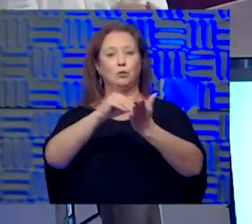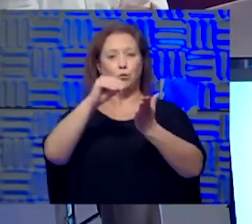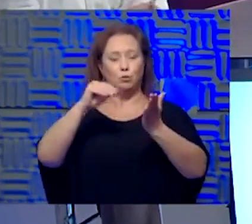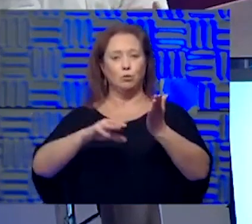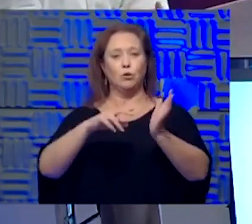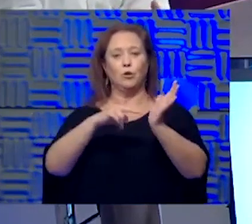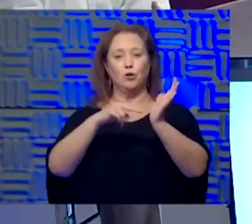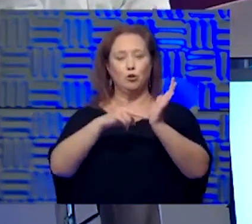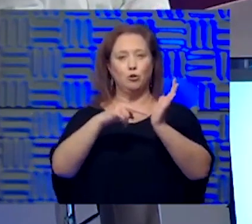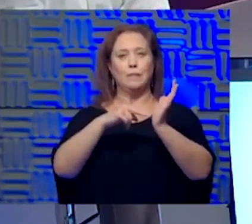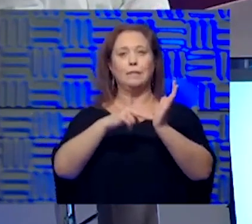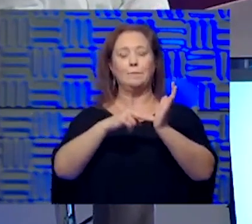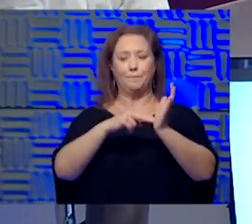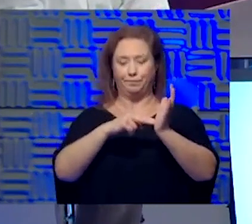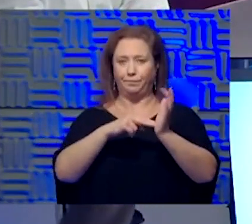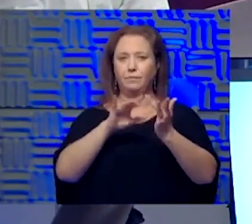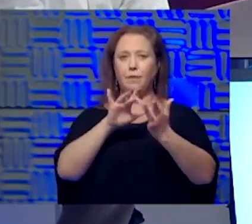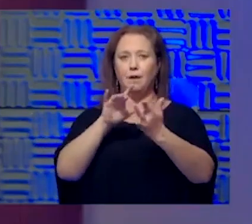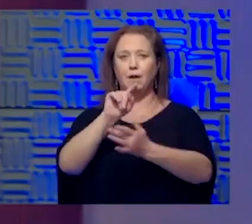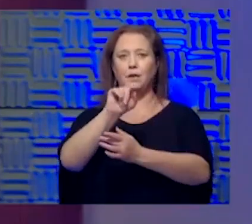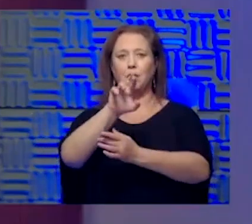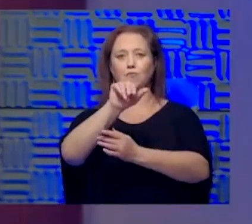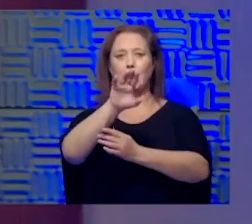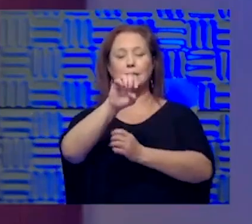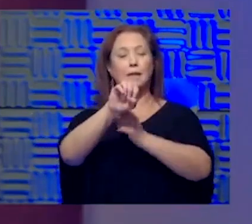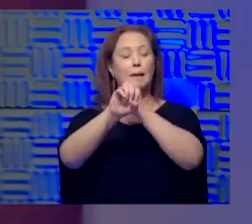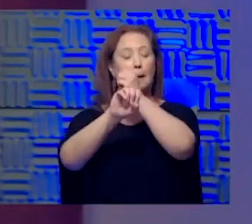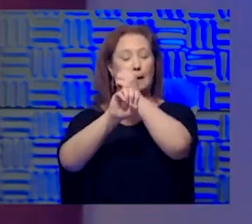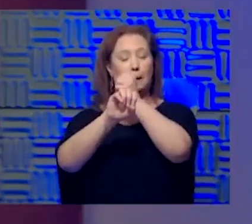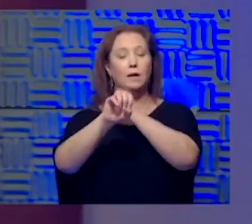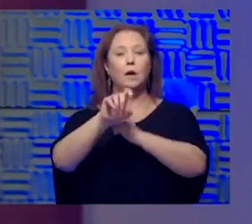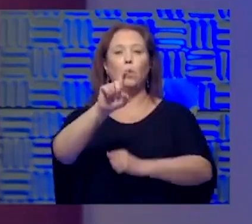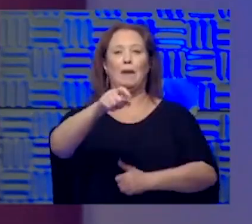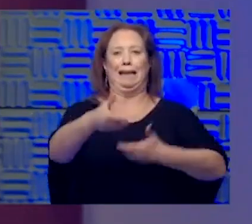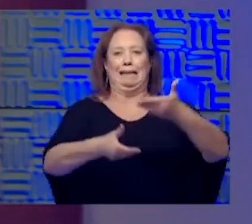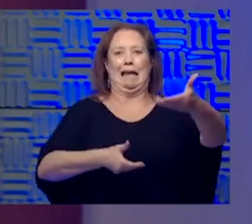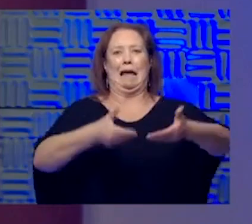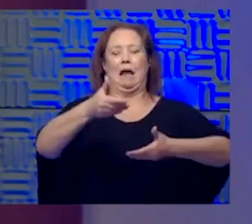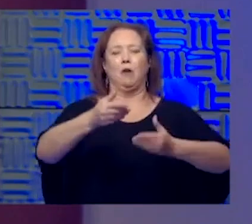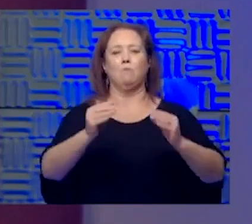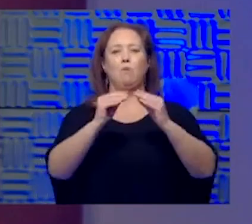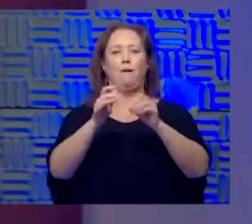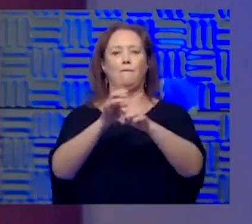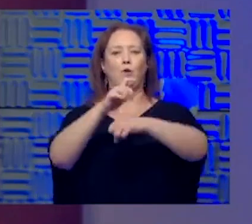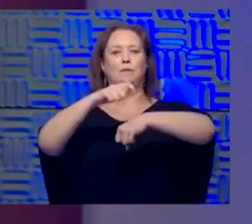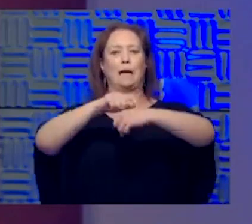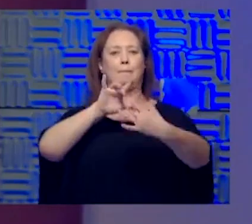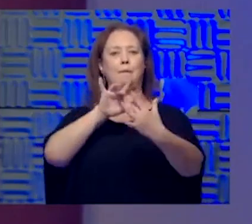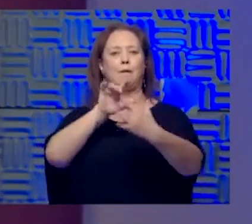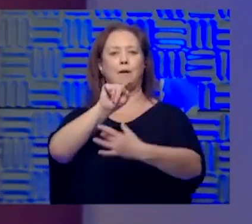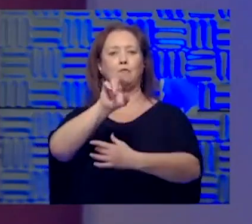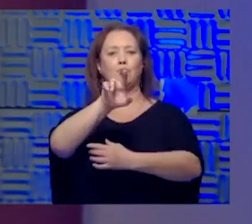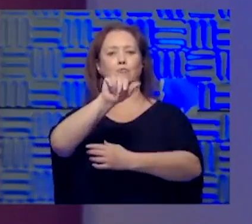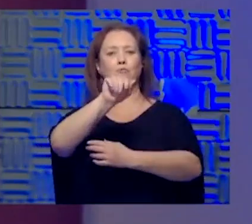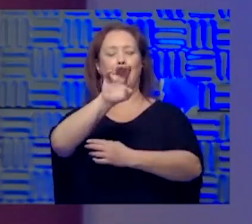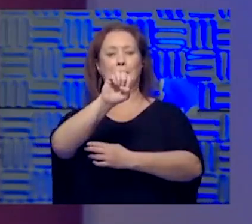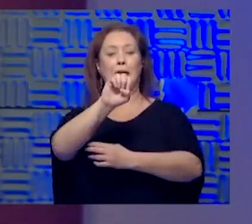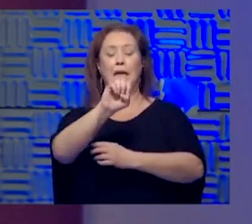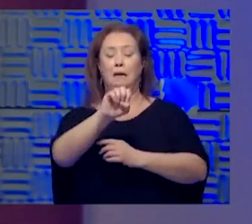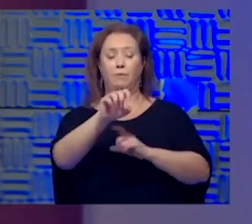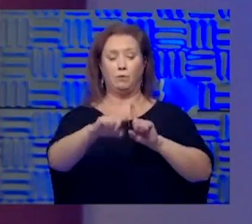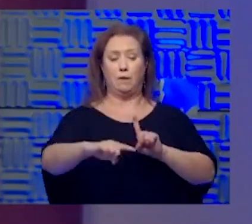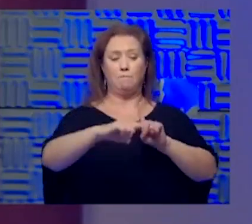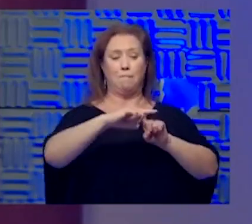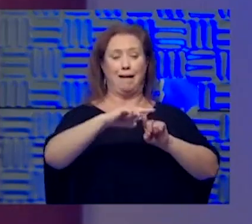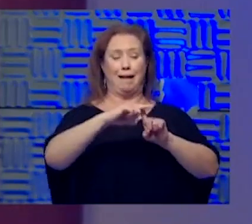and nurses. It's been great, but we know we've got to hire more full time as well. What they do is whenever there's a positive test, they